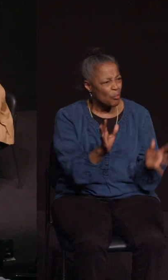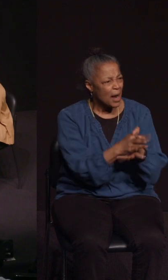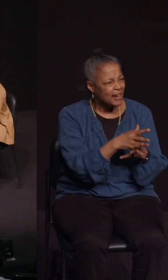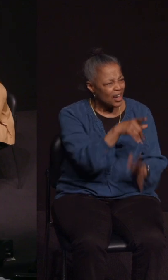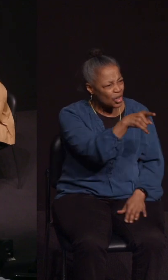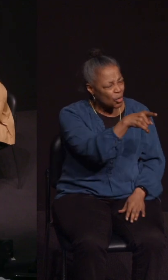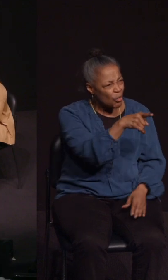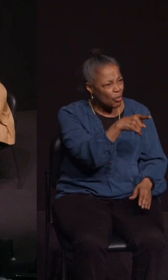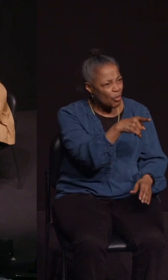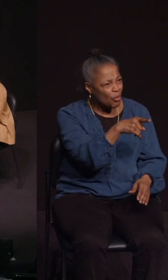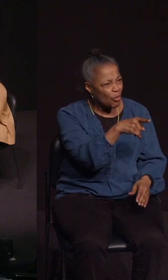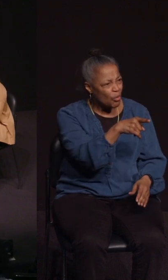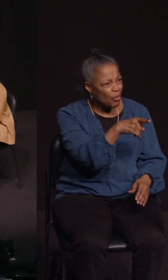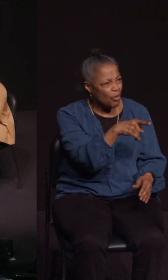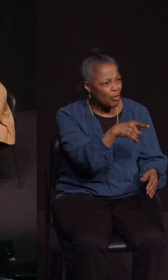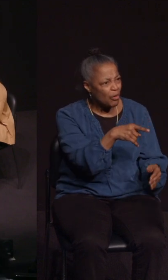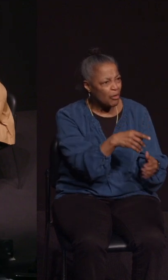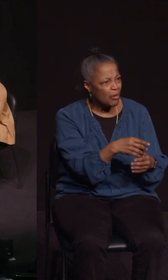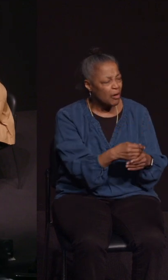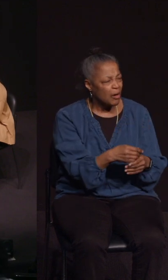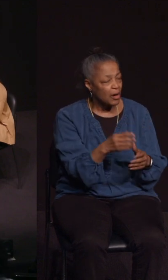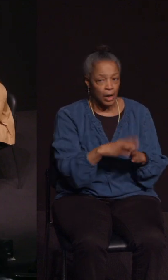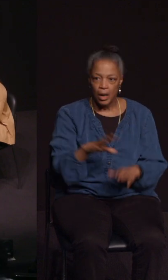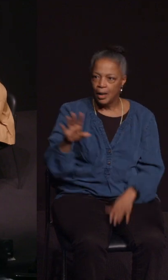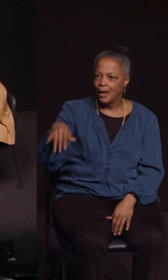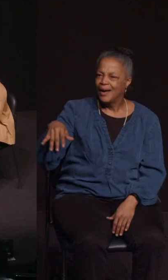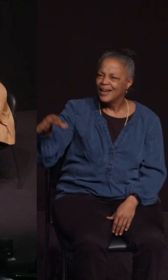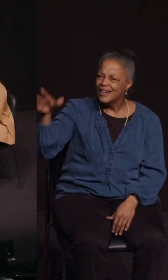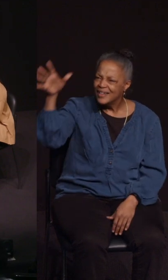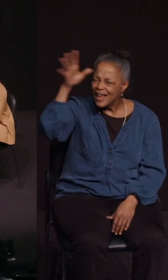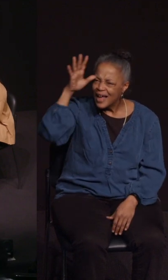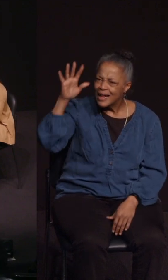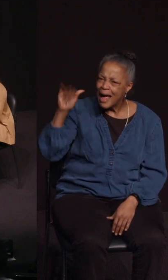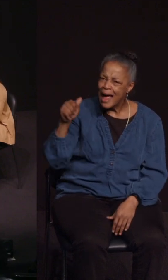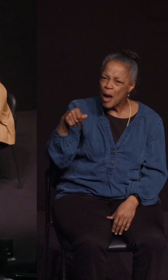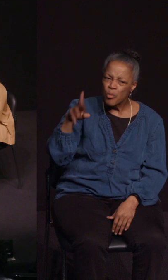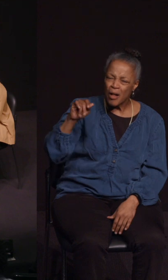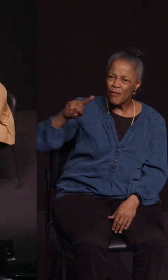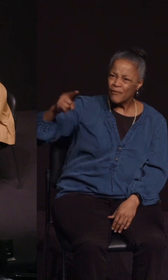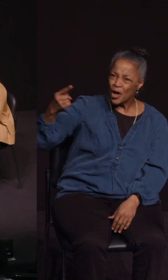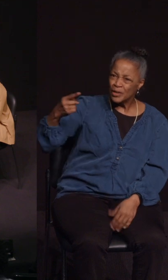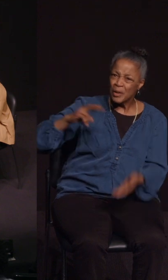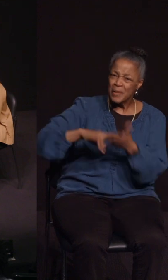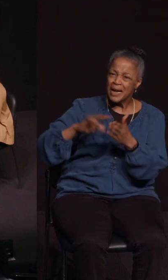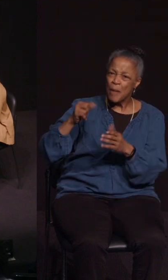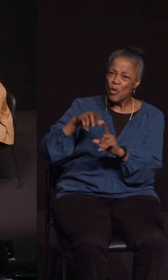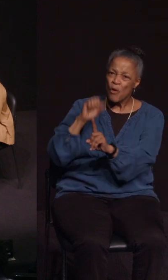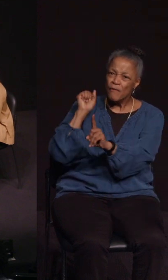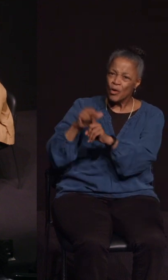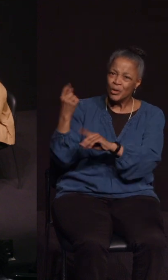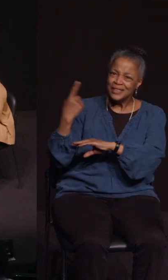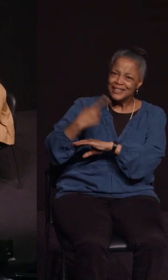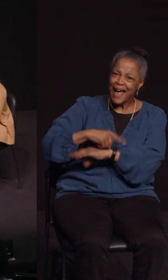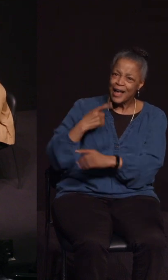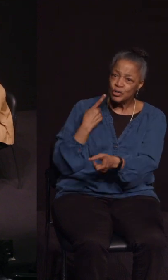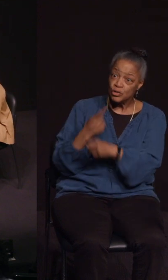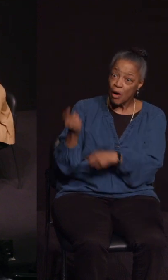He's like, man, daddy, it's April 1st. It's April Fool's Day. I'm like,